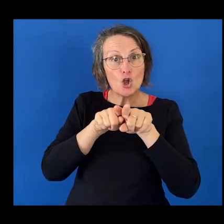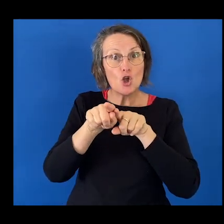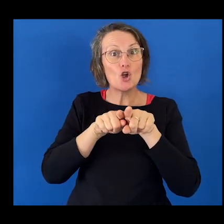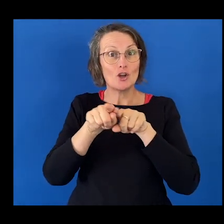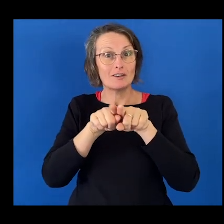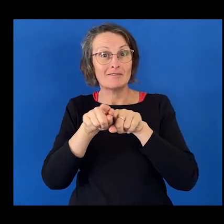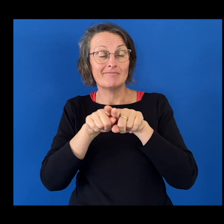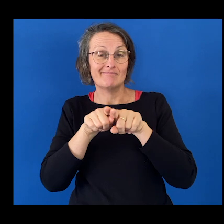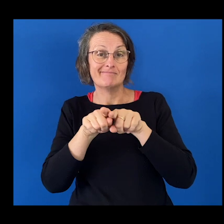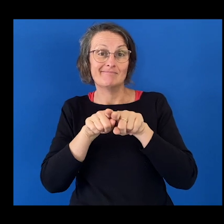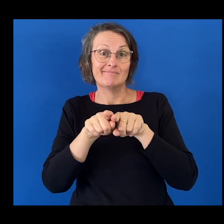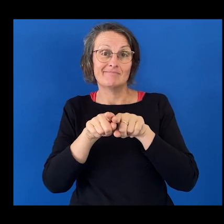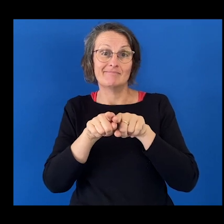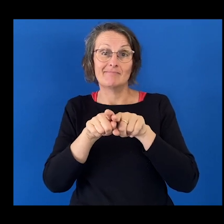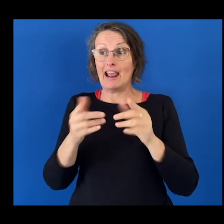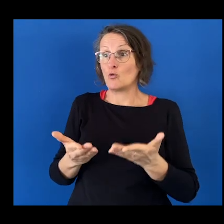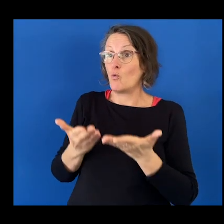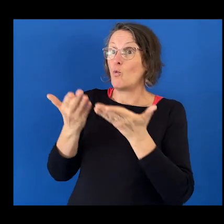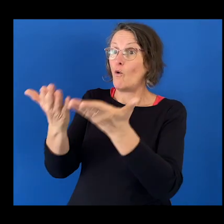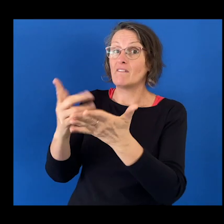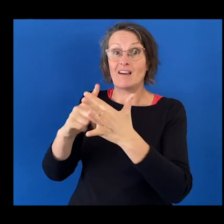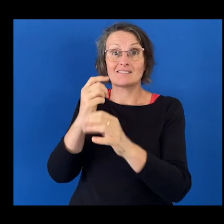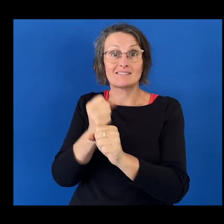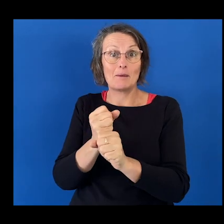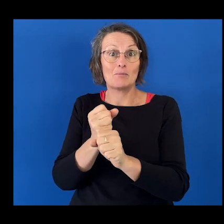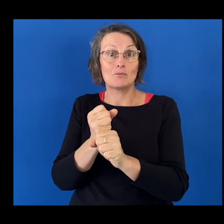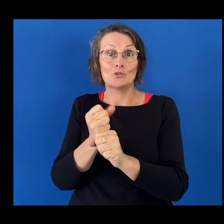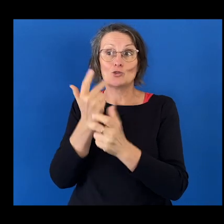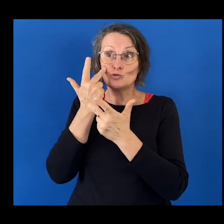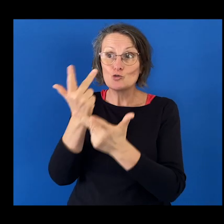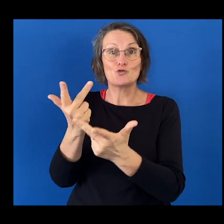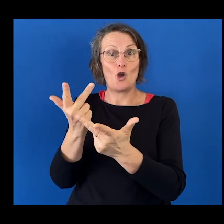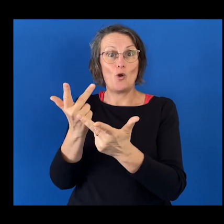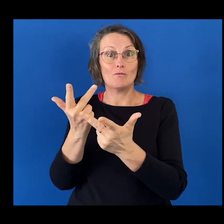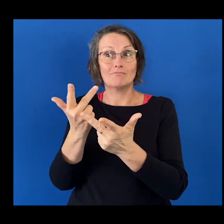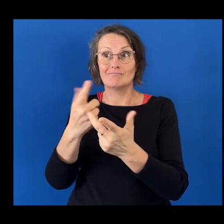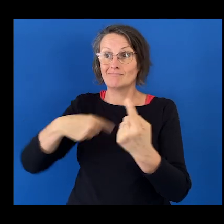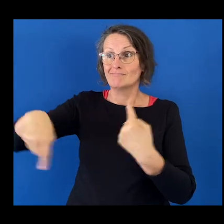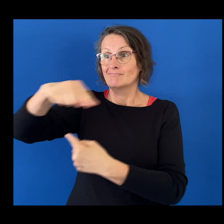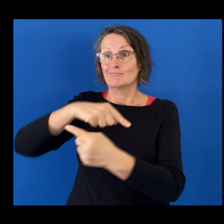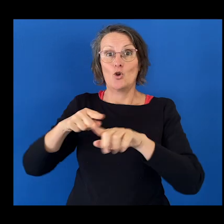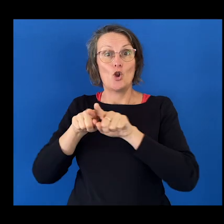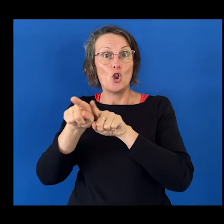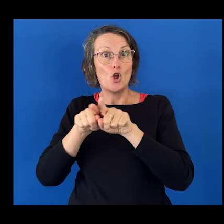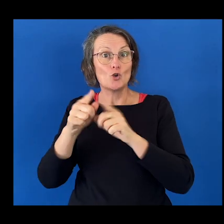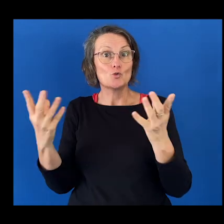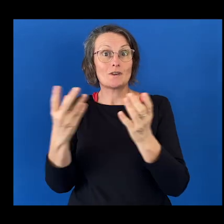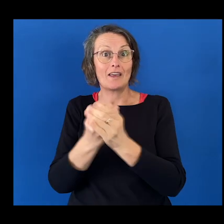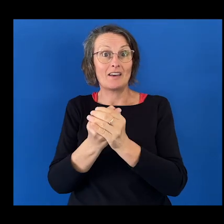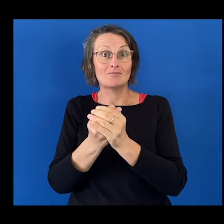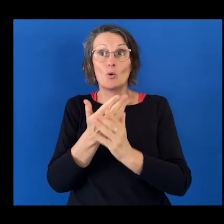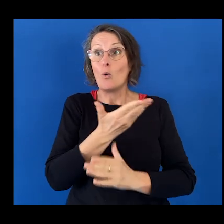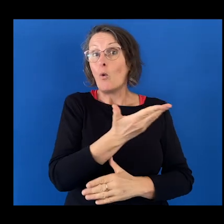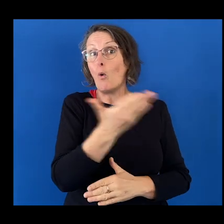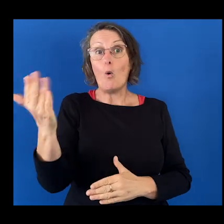learning and hopefully offering examples of how all of us, whomever we happen